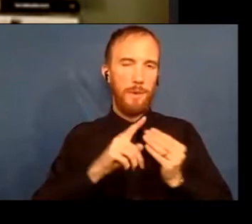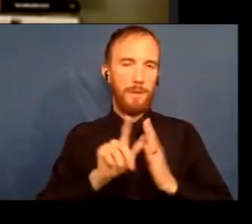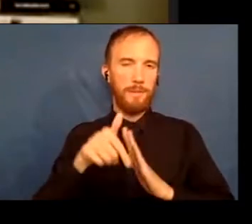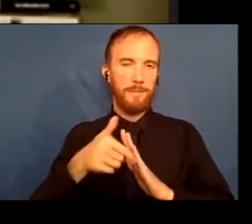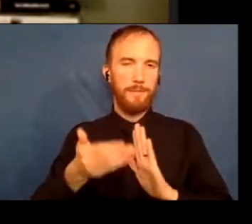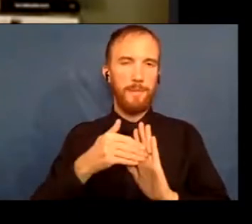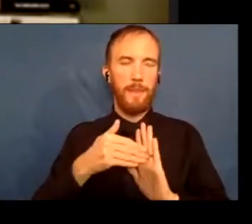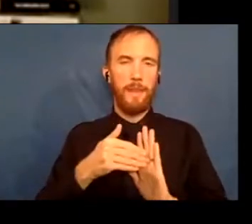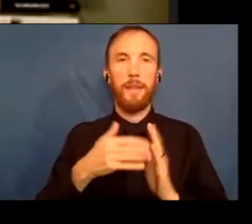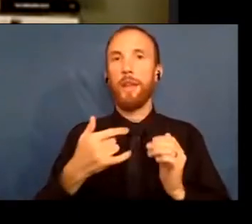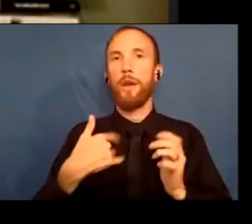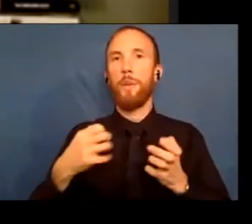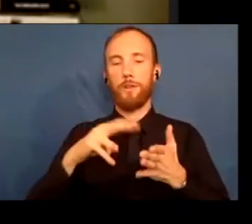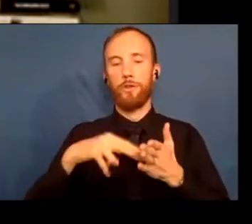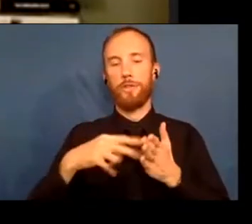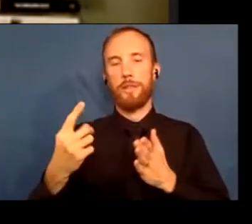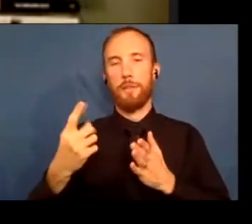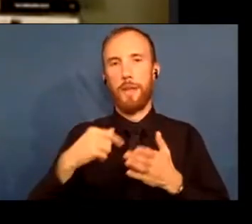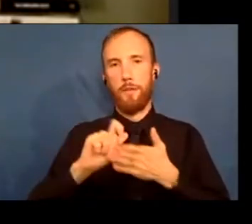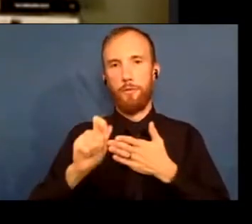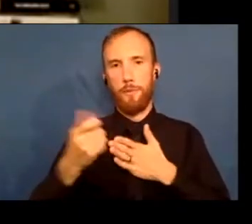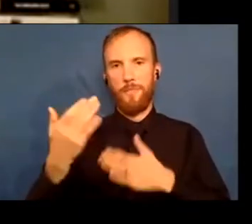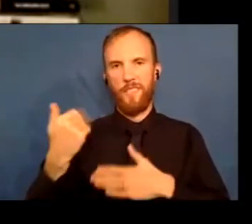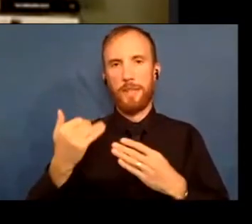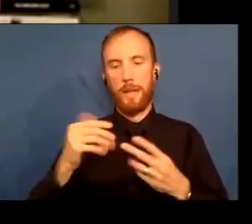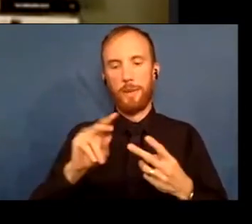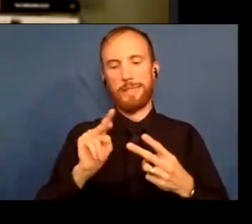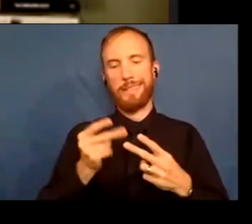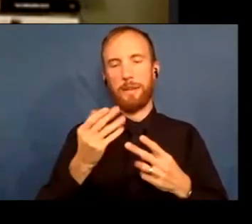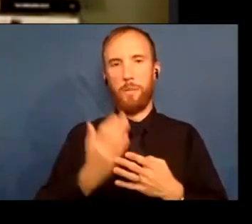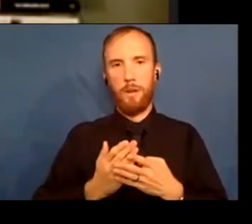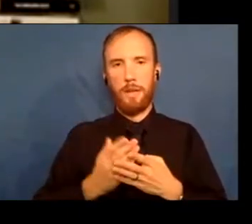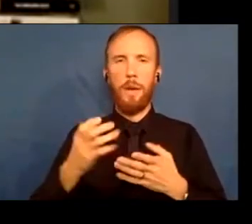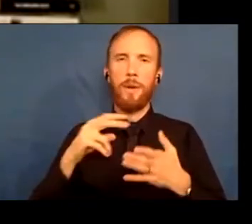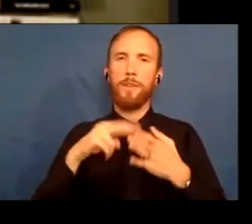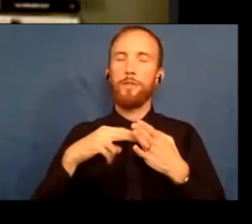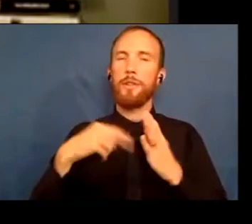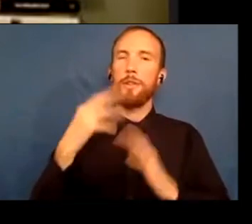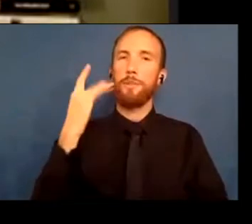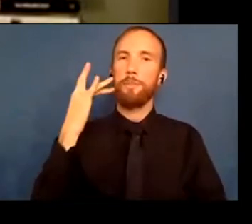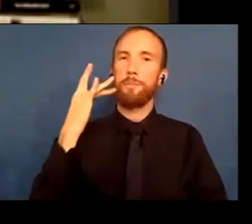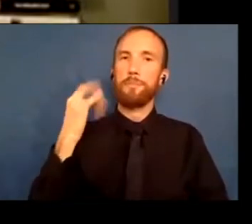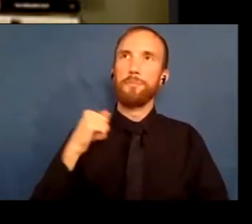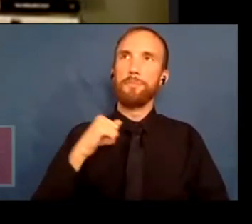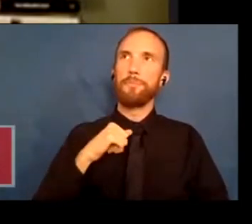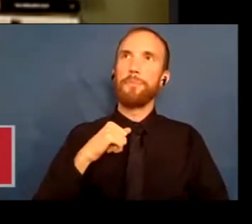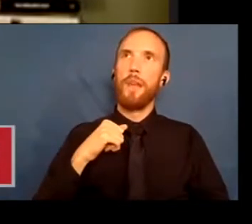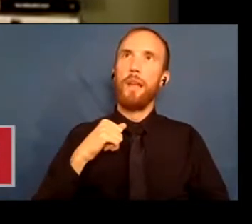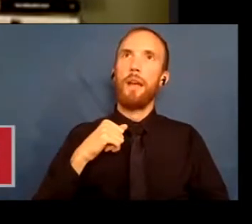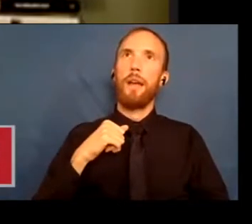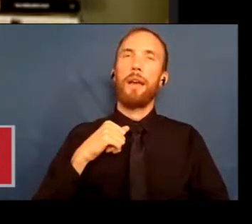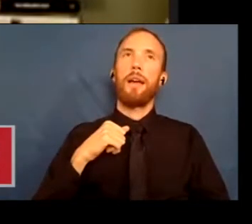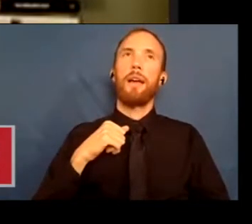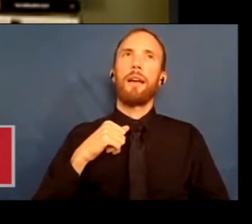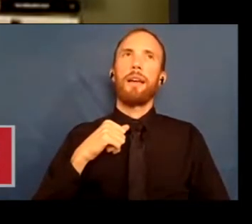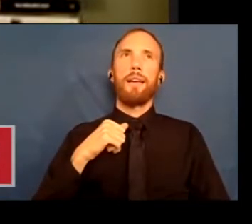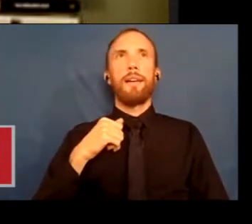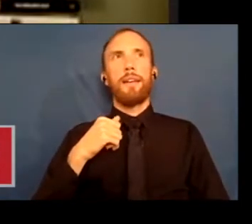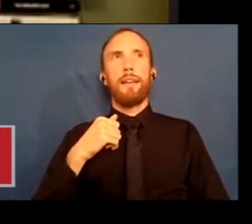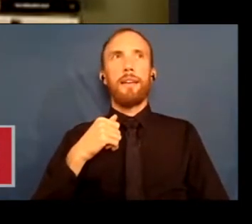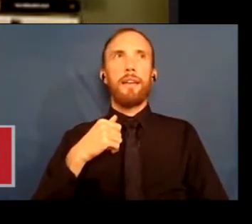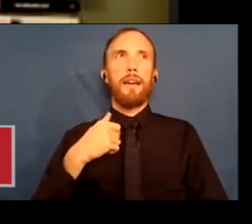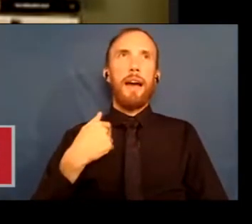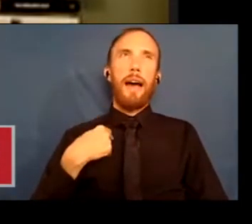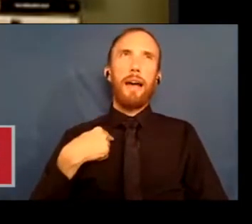is now the second part. I wanted to read this out because this is This is a way I was just playing around trying